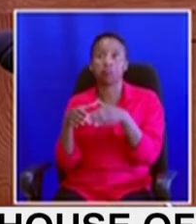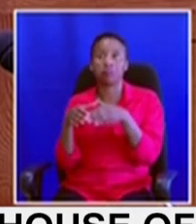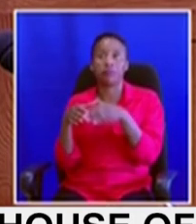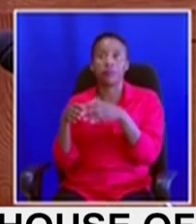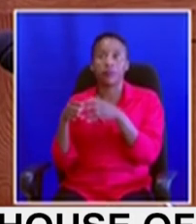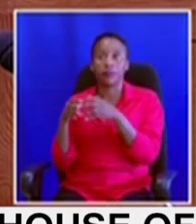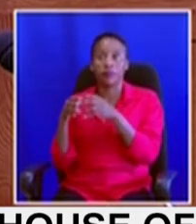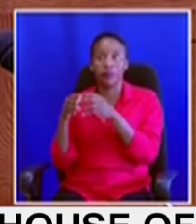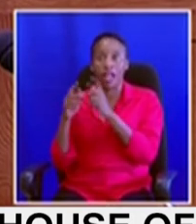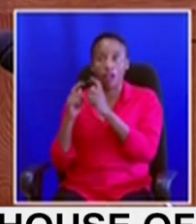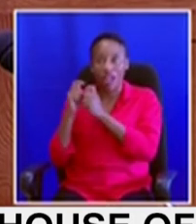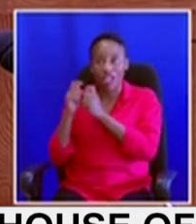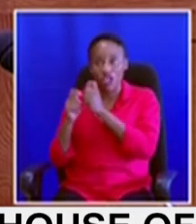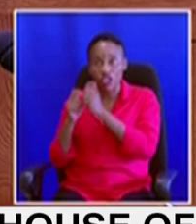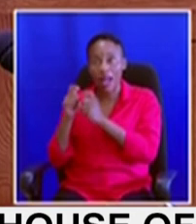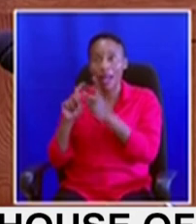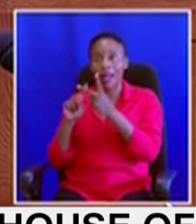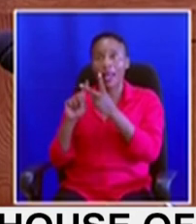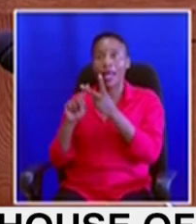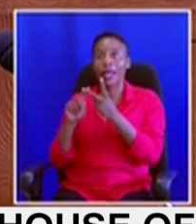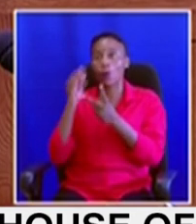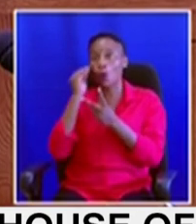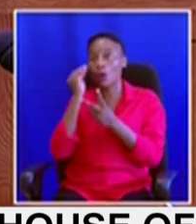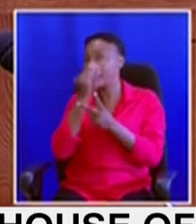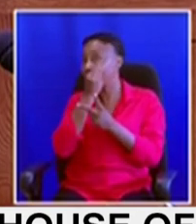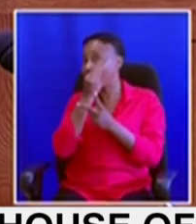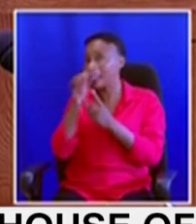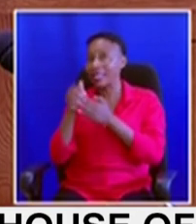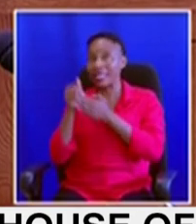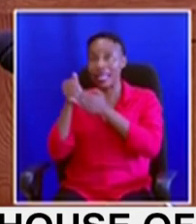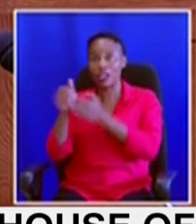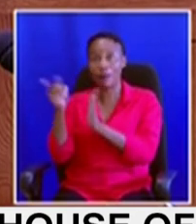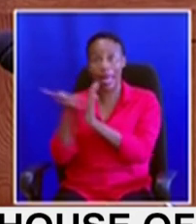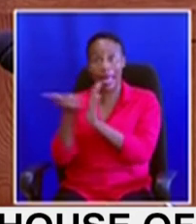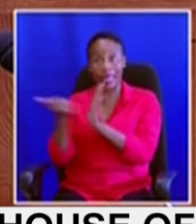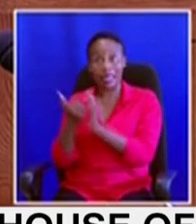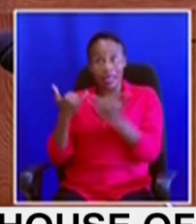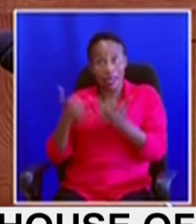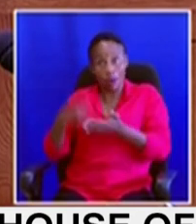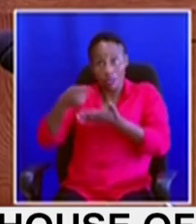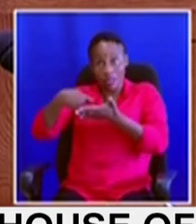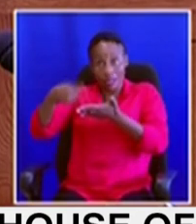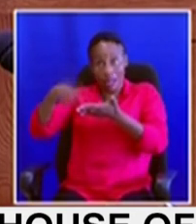and Khoi-San Leadership Act has now been signed into law.